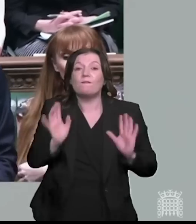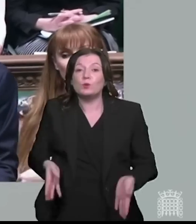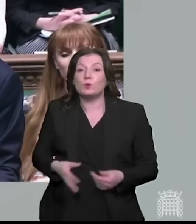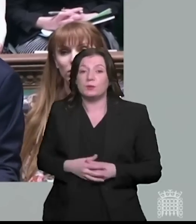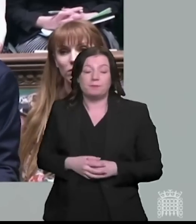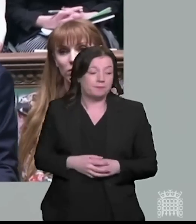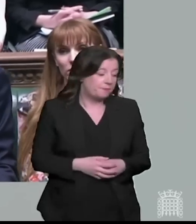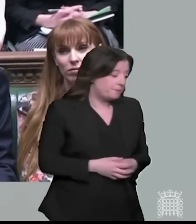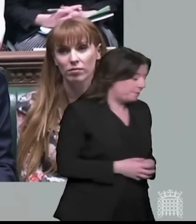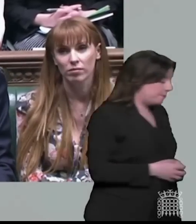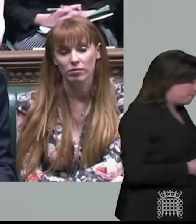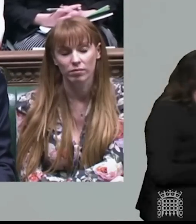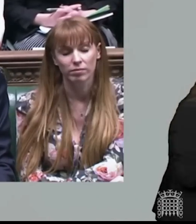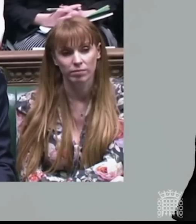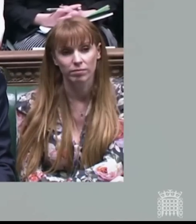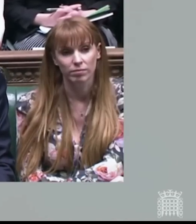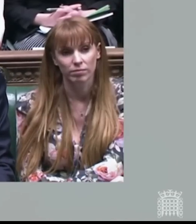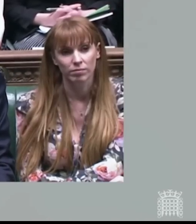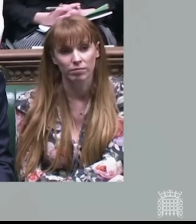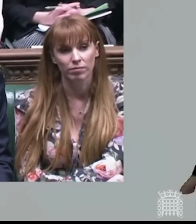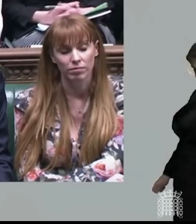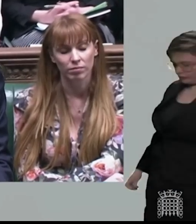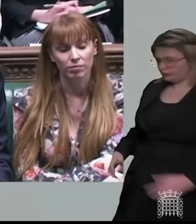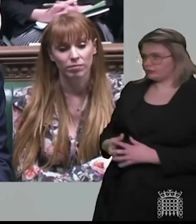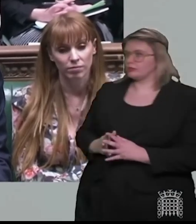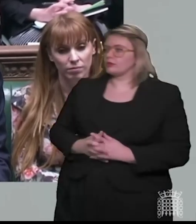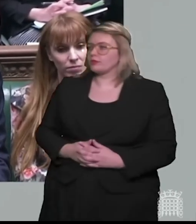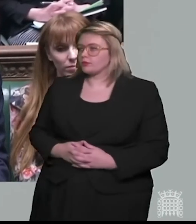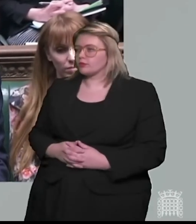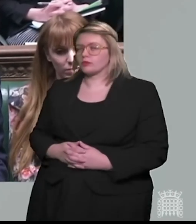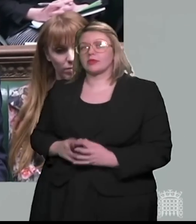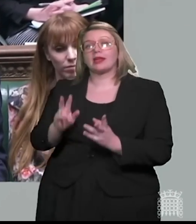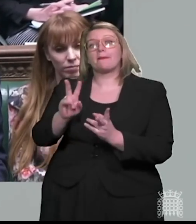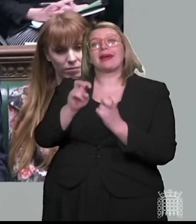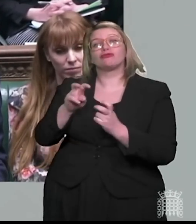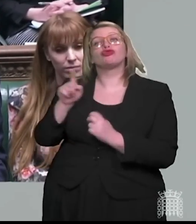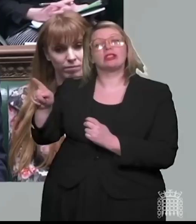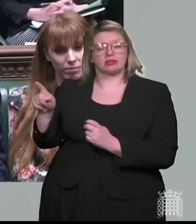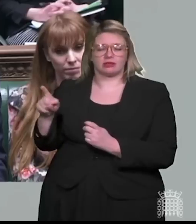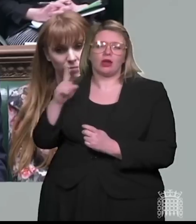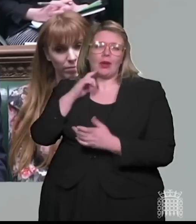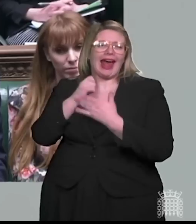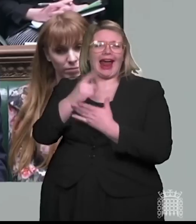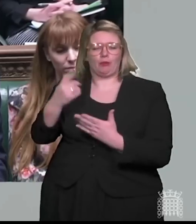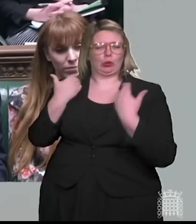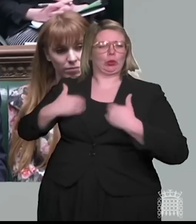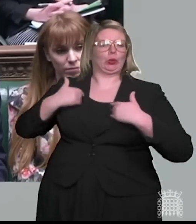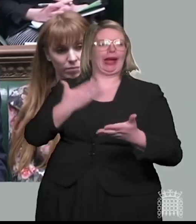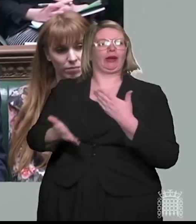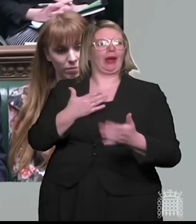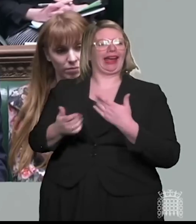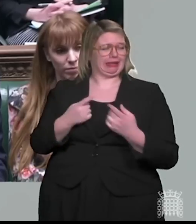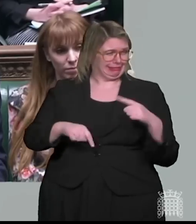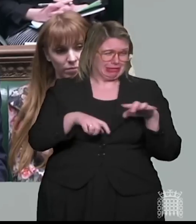made a big spending commitment, which will benefit those with the broadest shoulders, where many people are struggling to save into